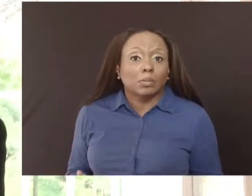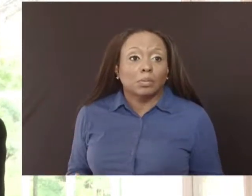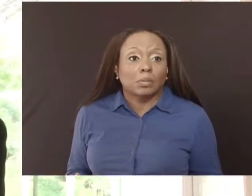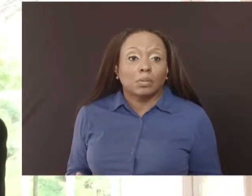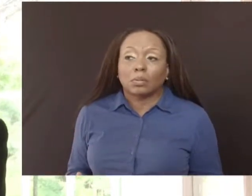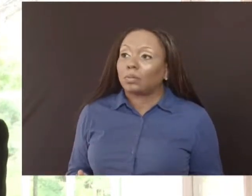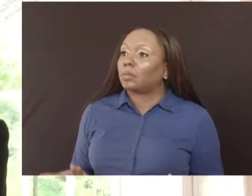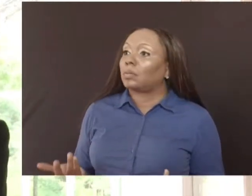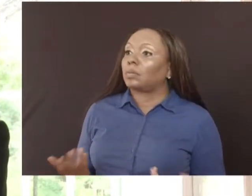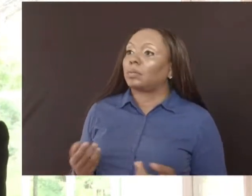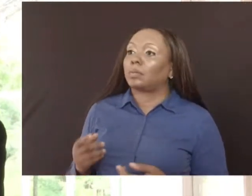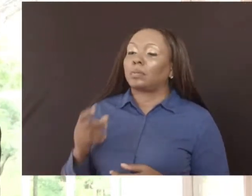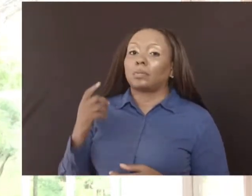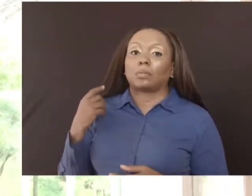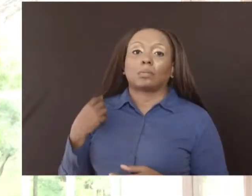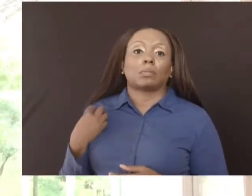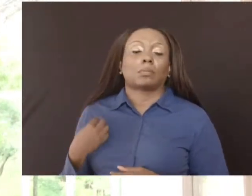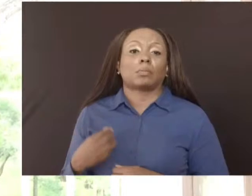to that concern?